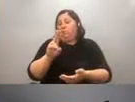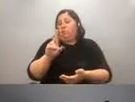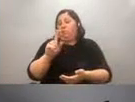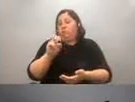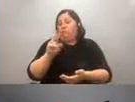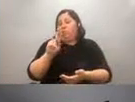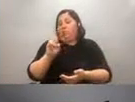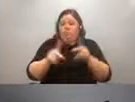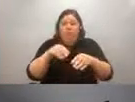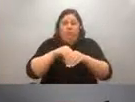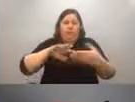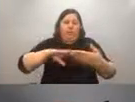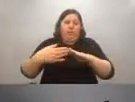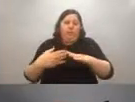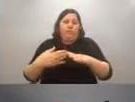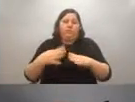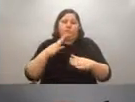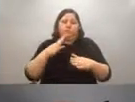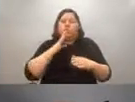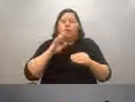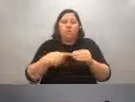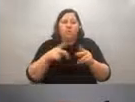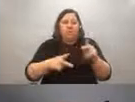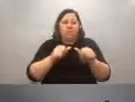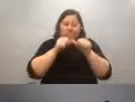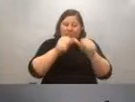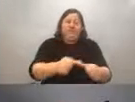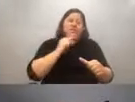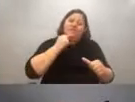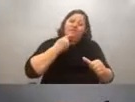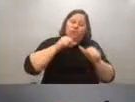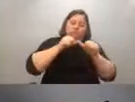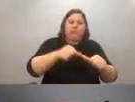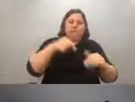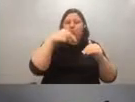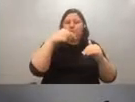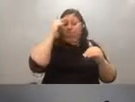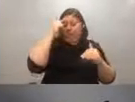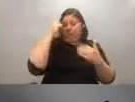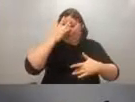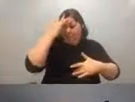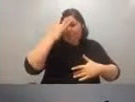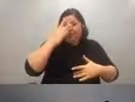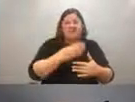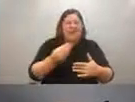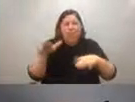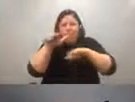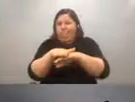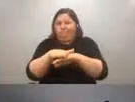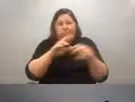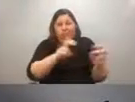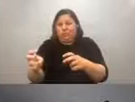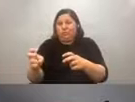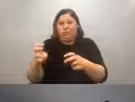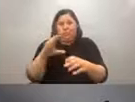so speaking to those with severe and persistent mental illness um and all of the intersecting kind of issues that come along